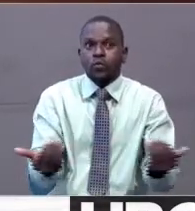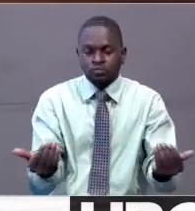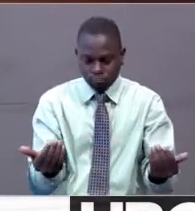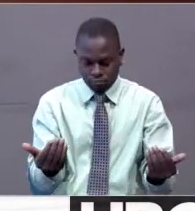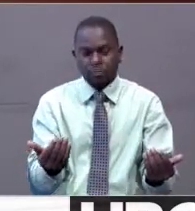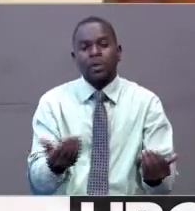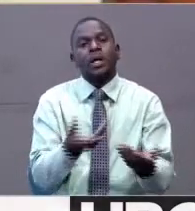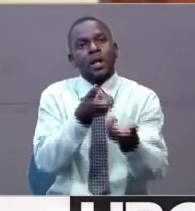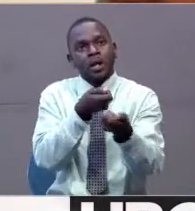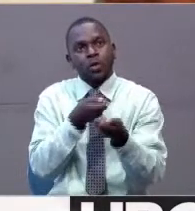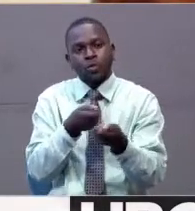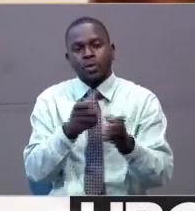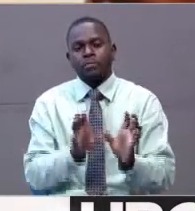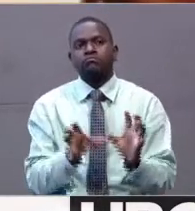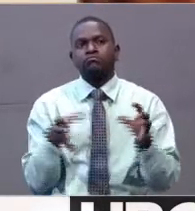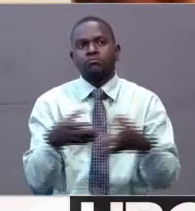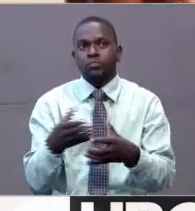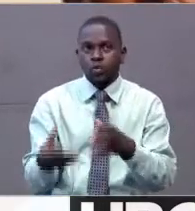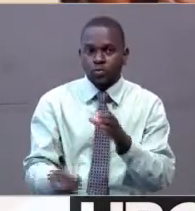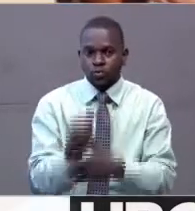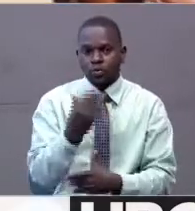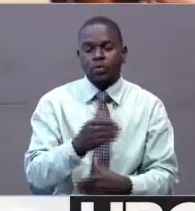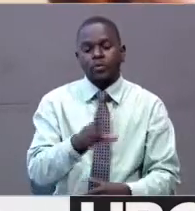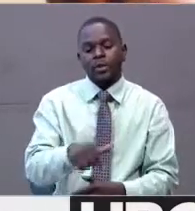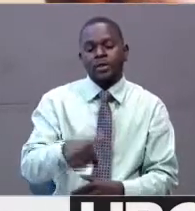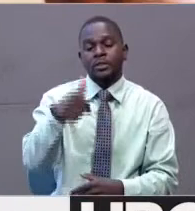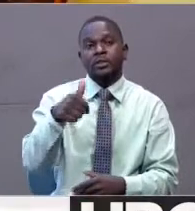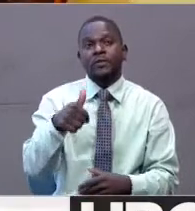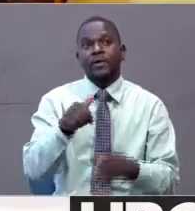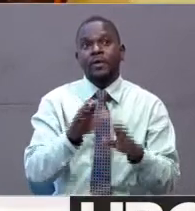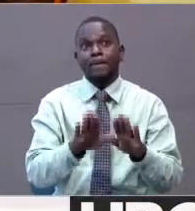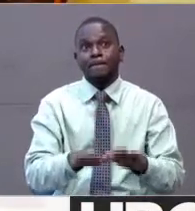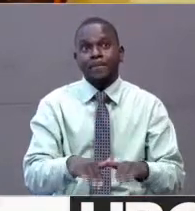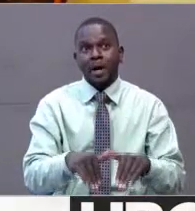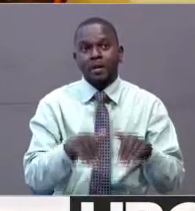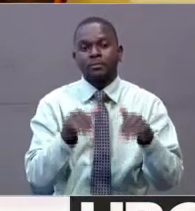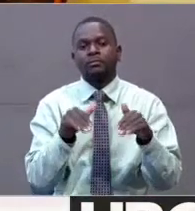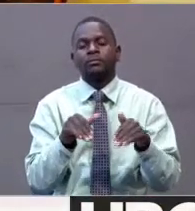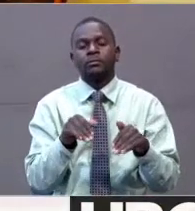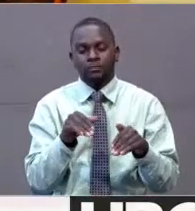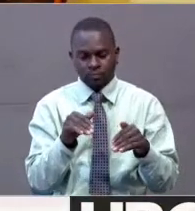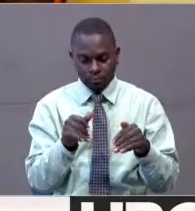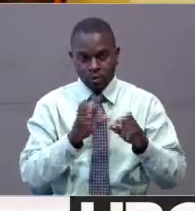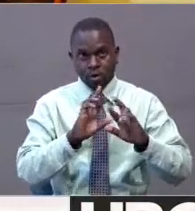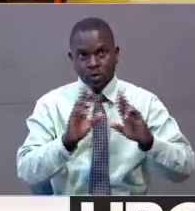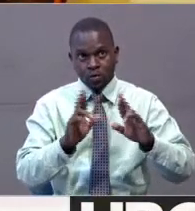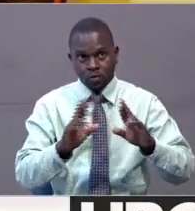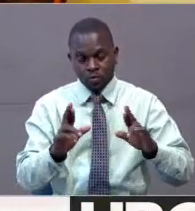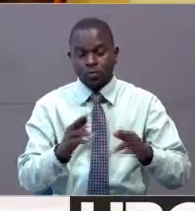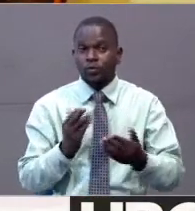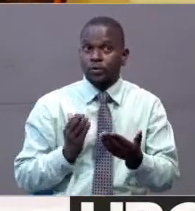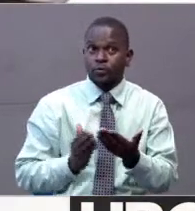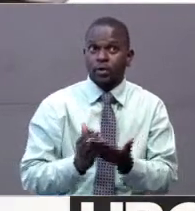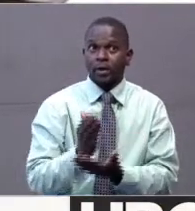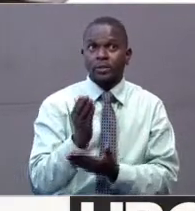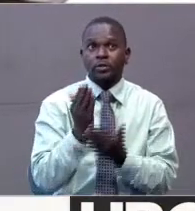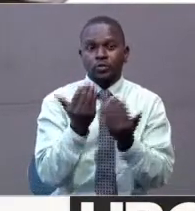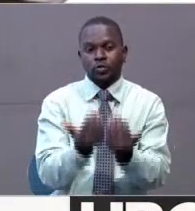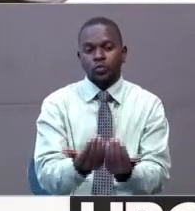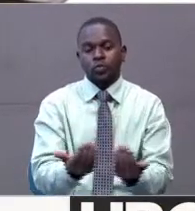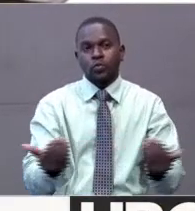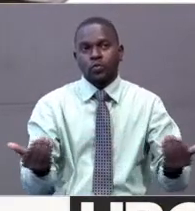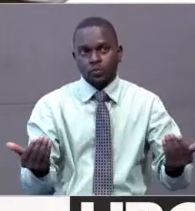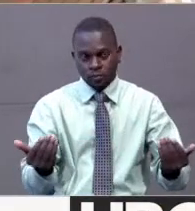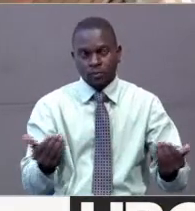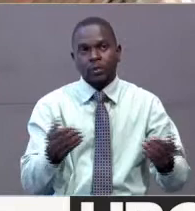lobby group initiated by the 7th Parliament. It is committed to upholding the rights of children, with